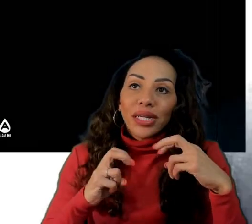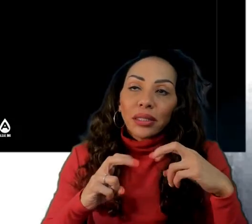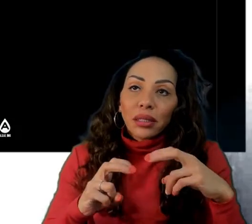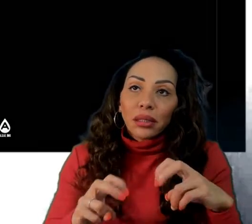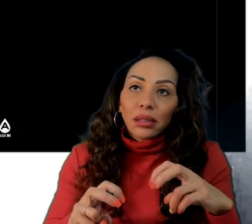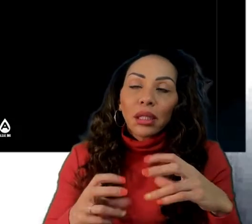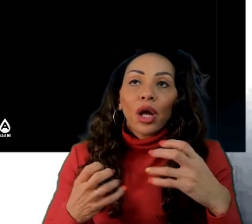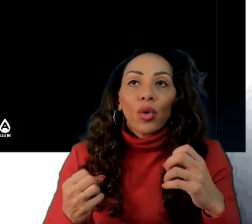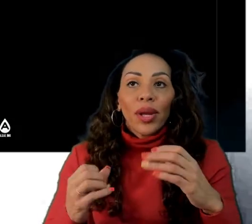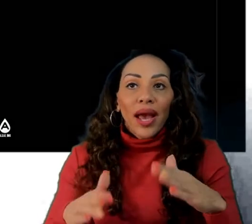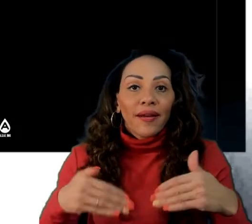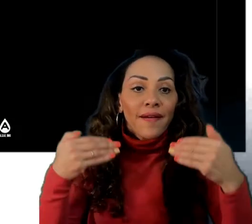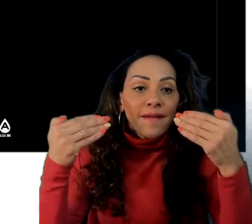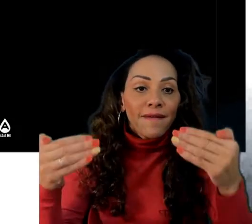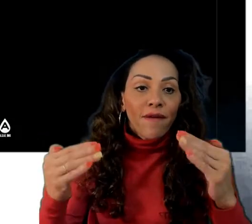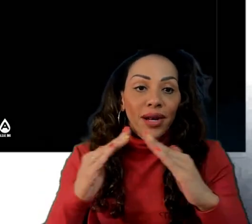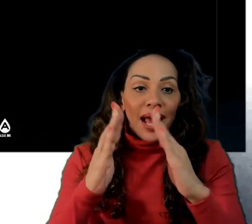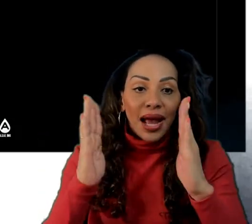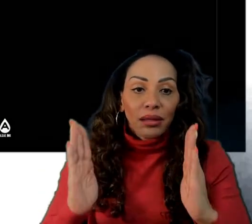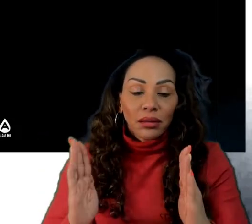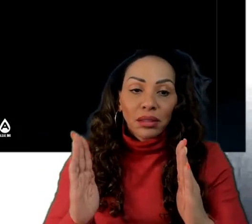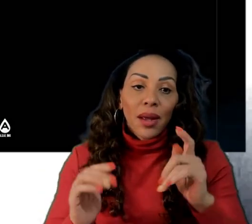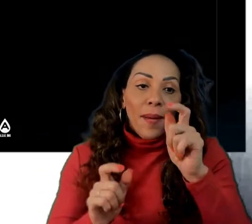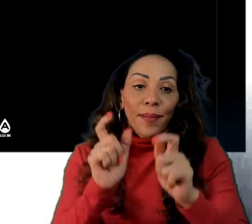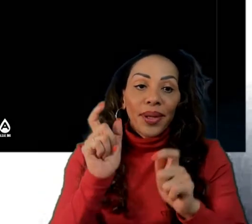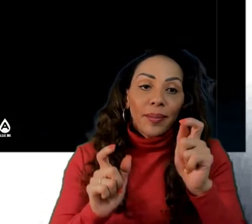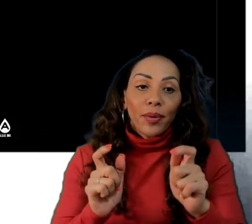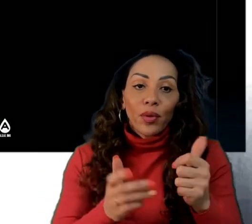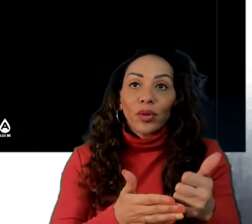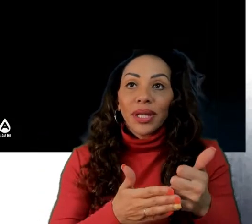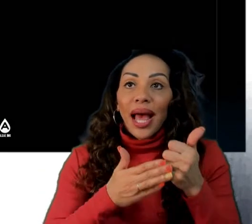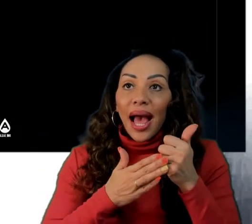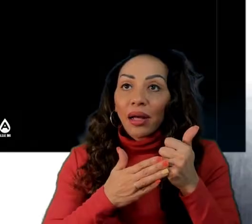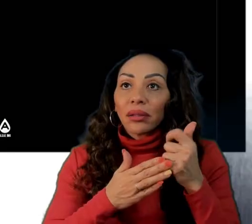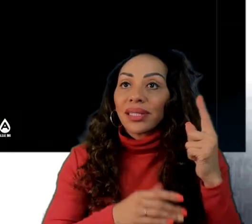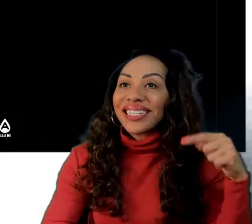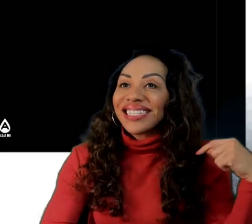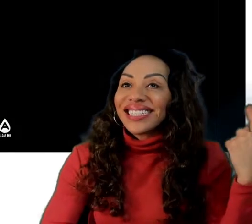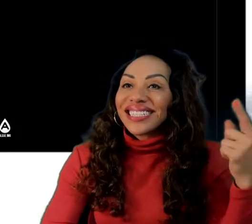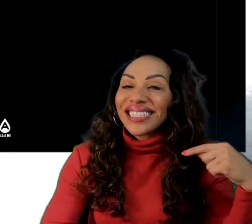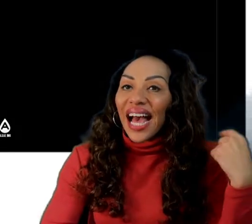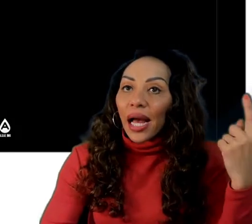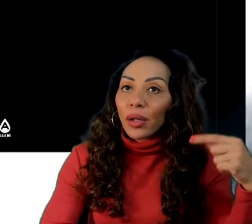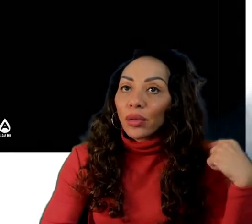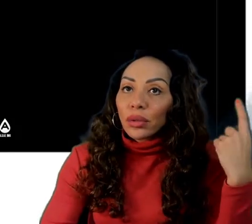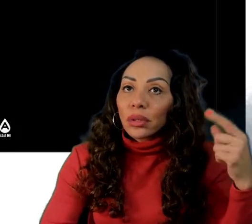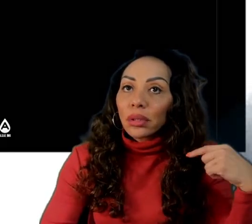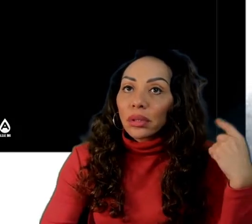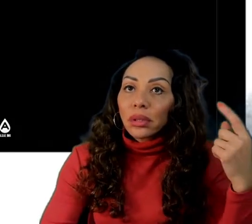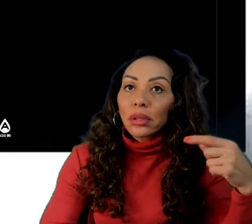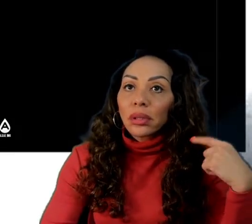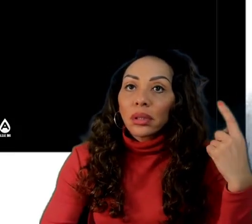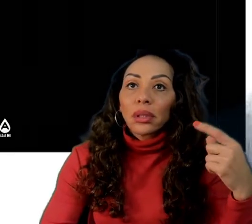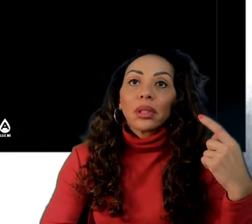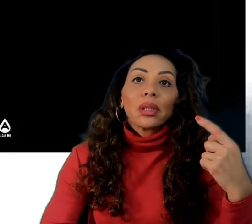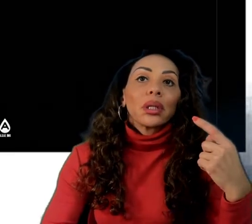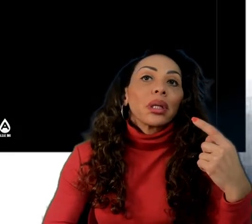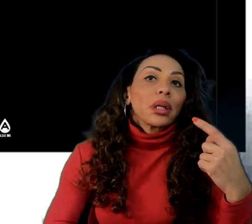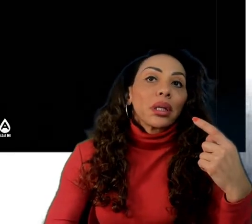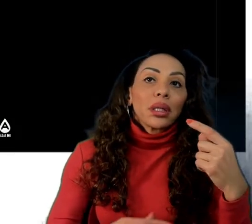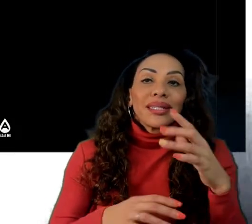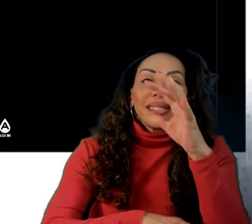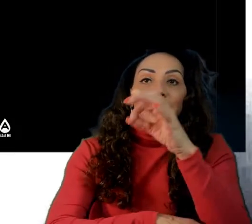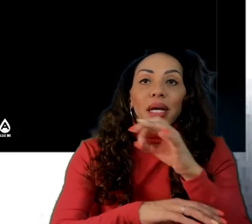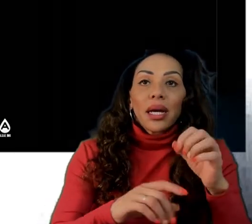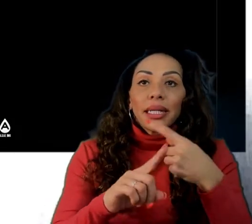as well, help with the sound design. Like Jimena did the sonic meditations, the overview that you heard. We had some help with the creative